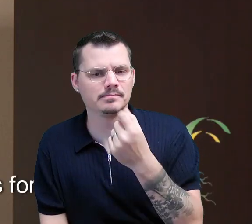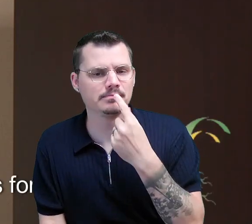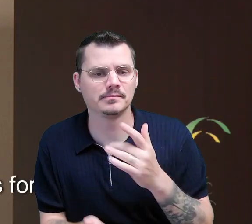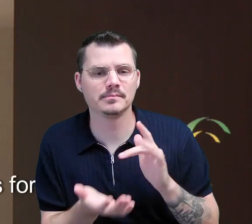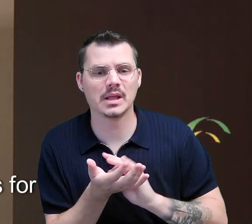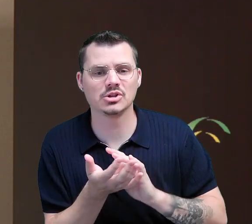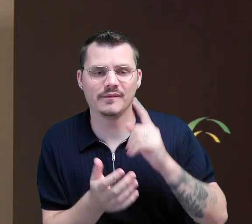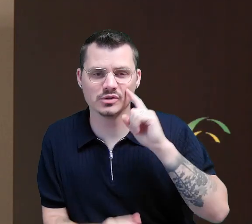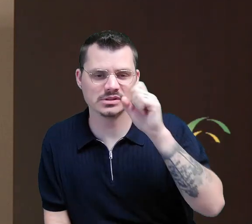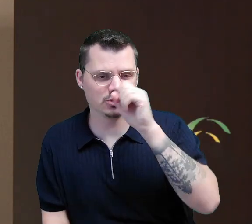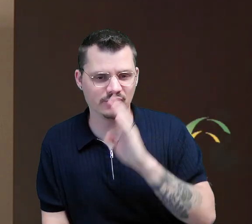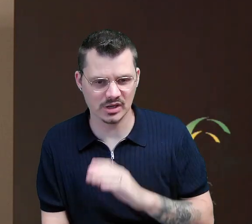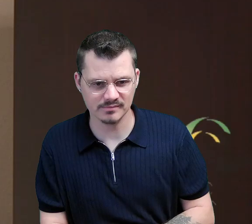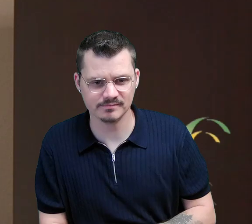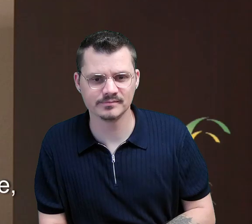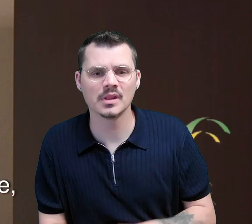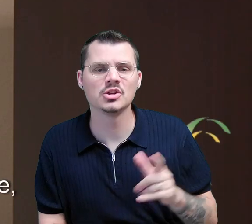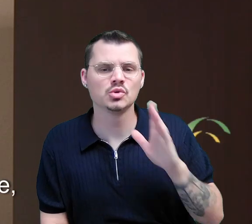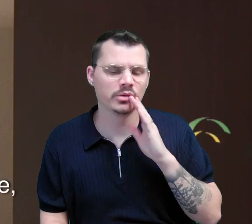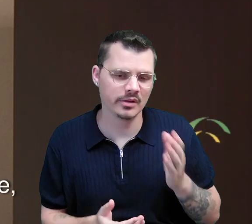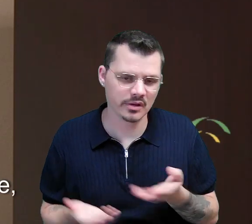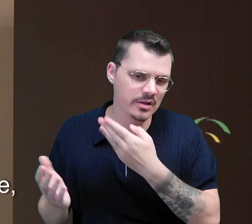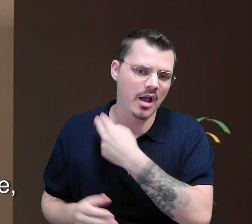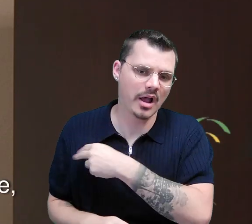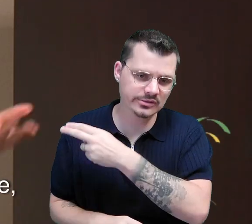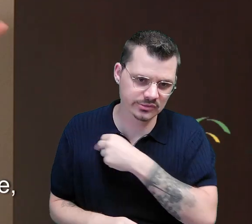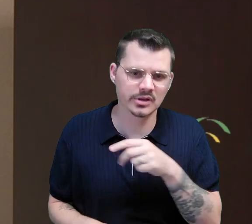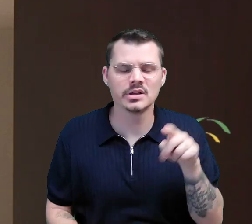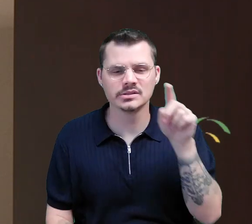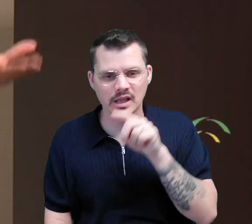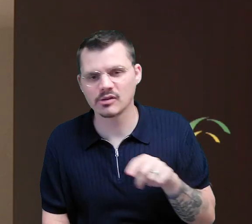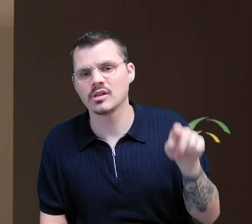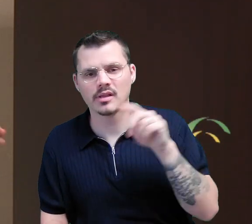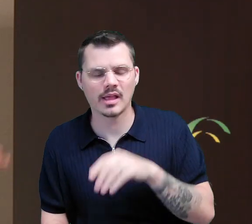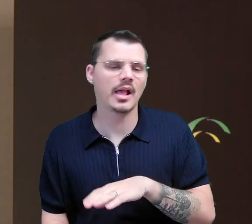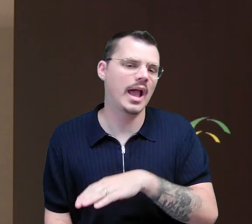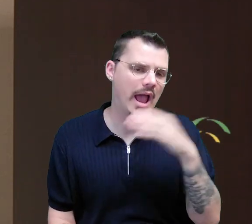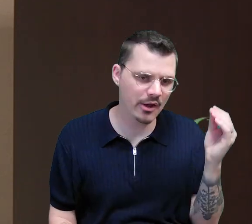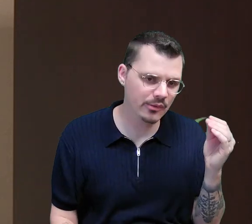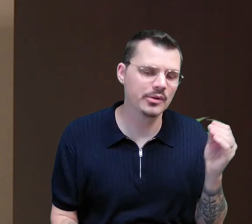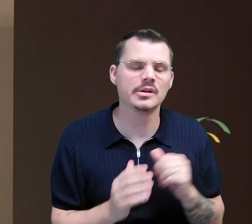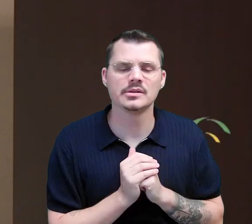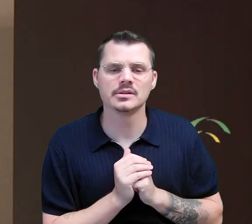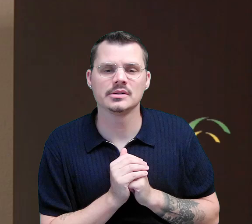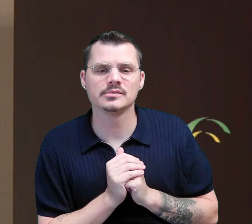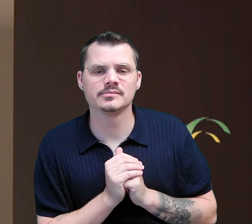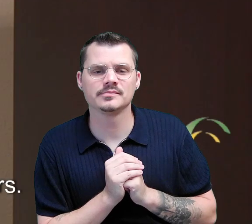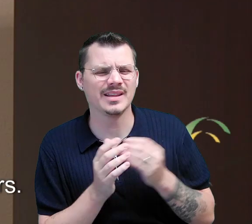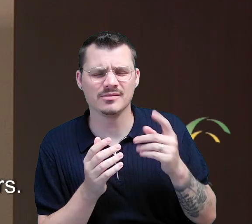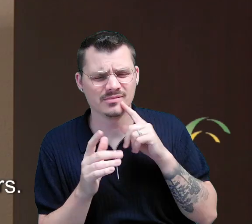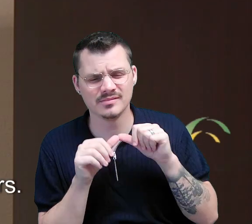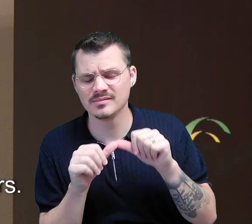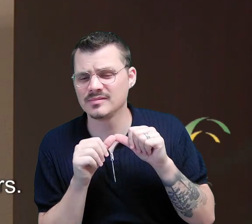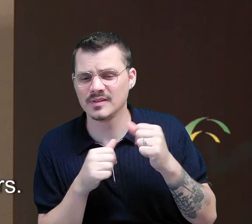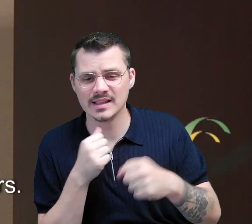her medicines for schizophrenia. And she'd land in the hospital, cycle, back out again. And this